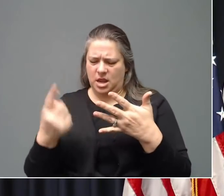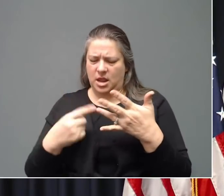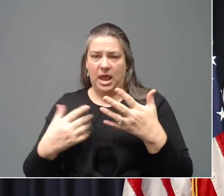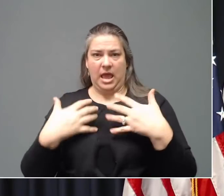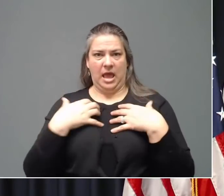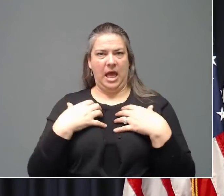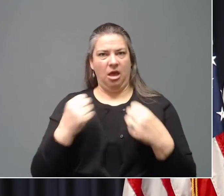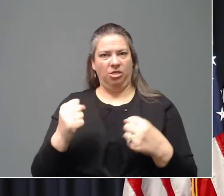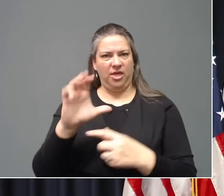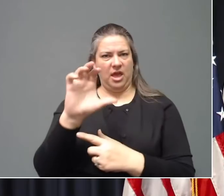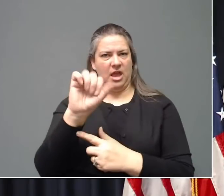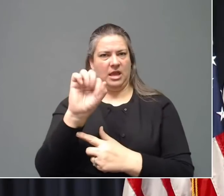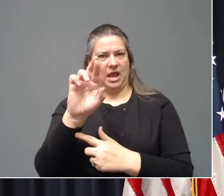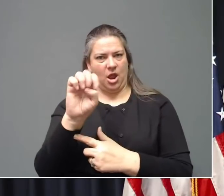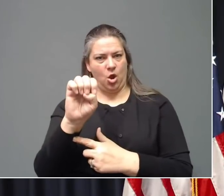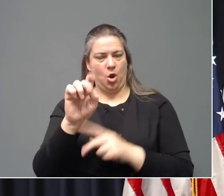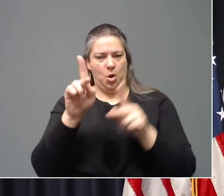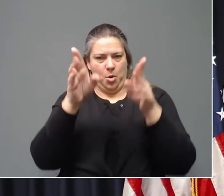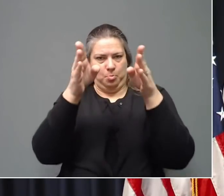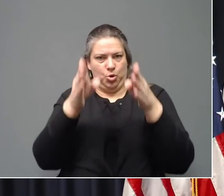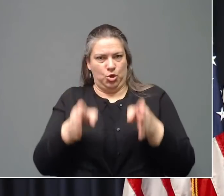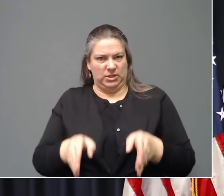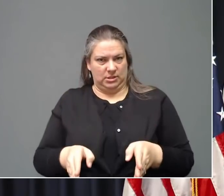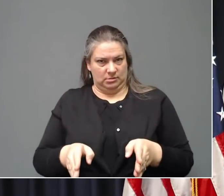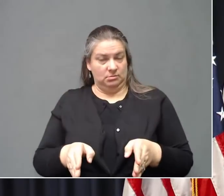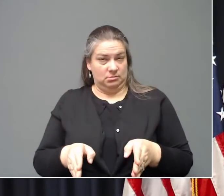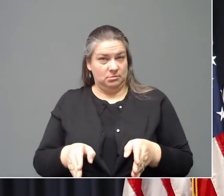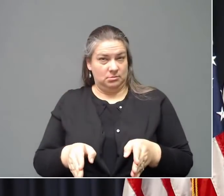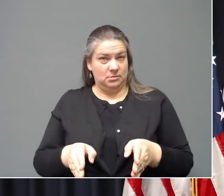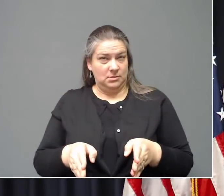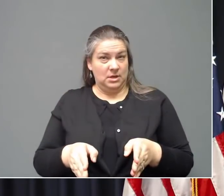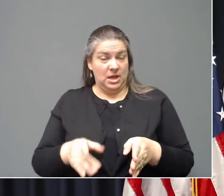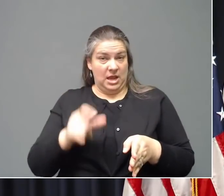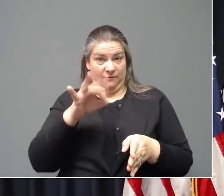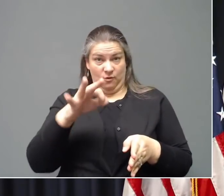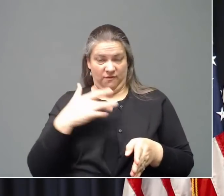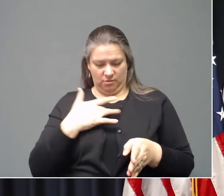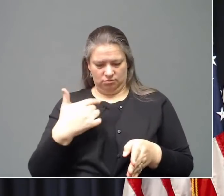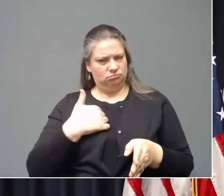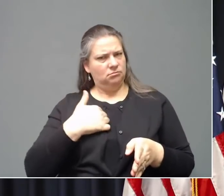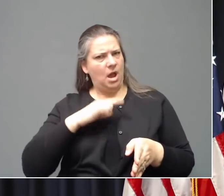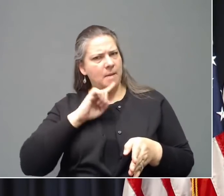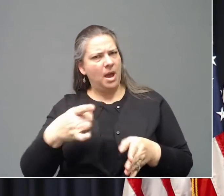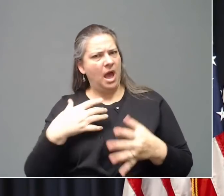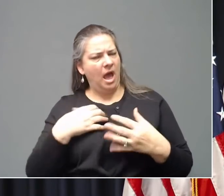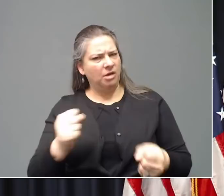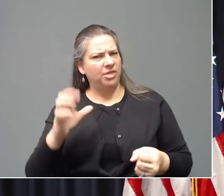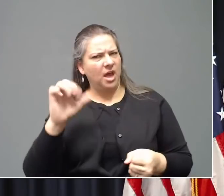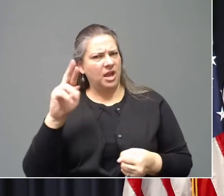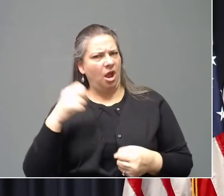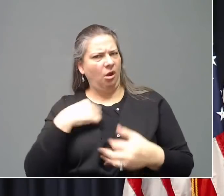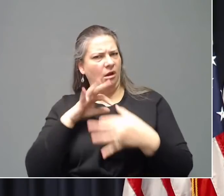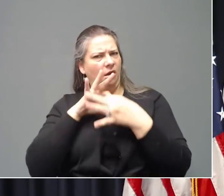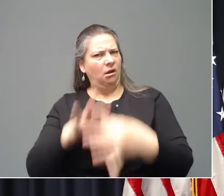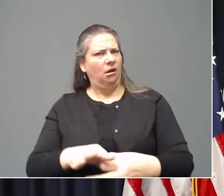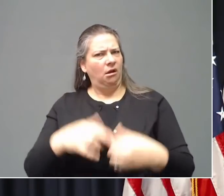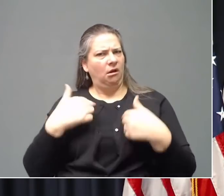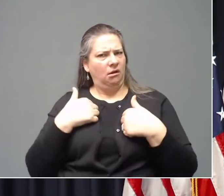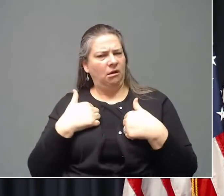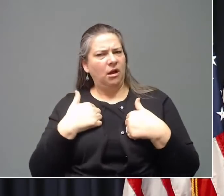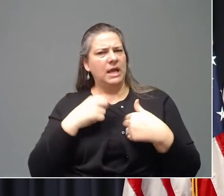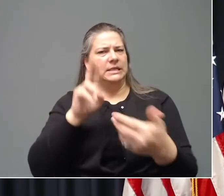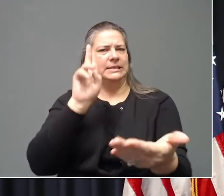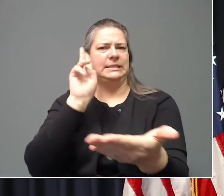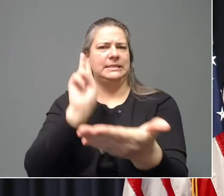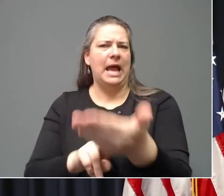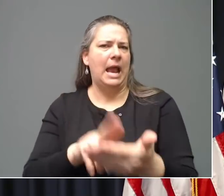personnel, please identify yourself as such, register, and go get the vaccine. We are trying to prioritize that as much as possible, but every